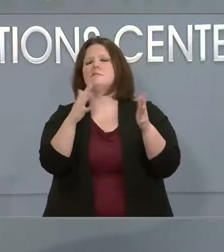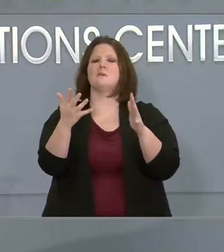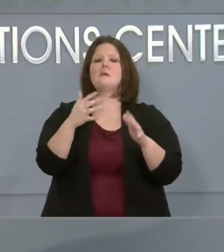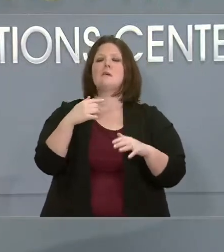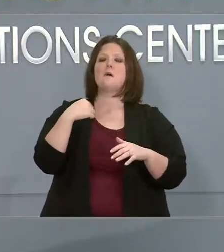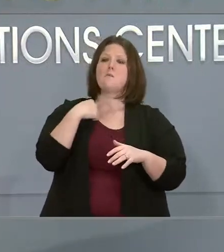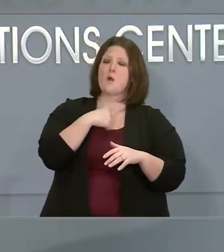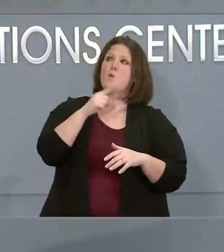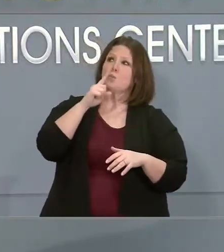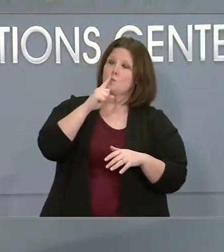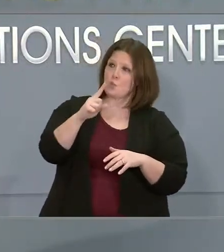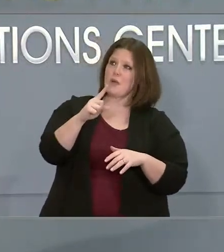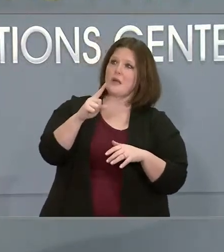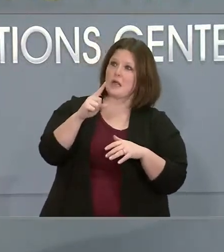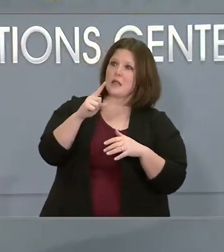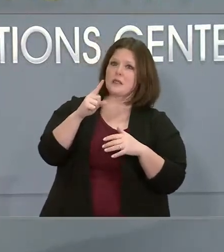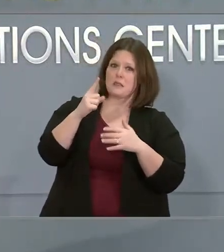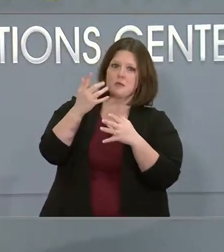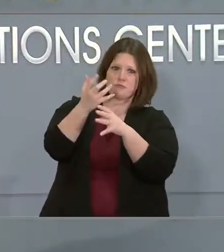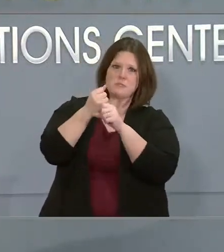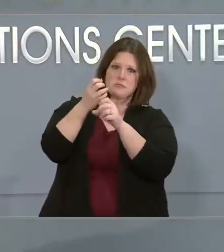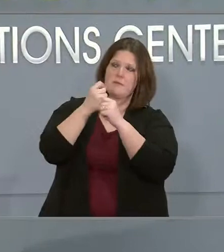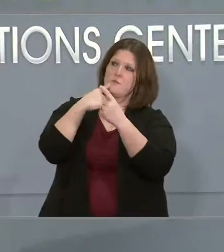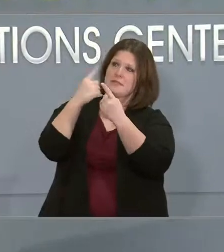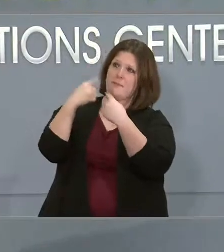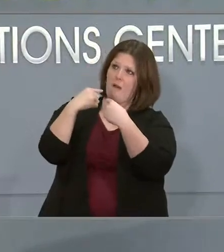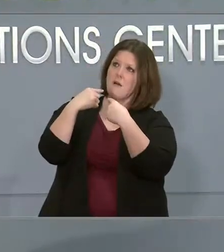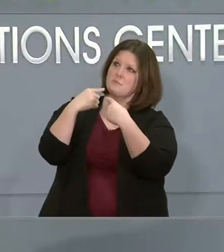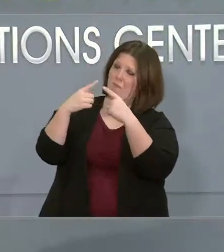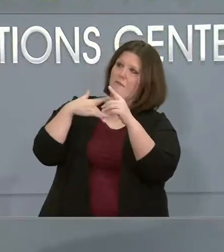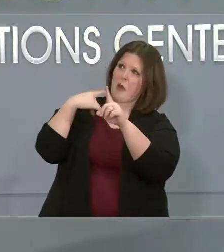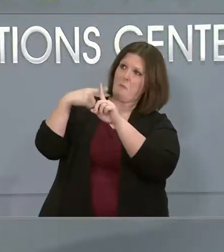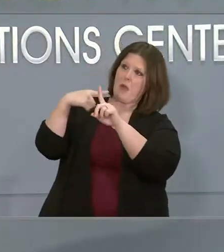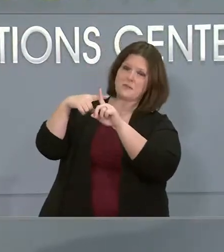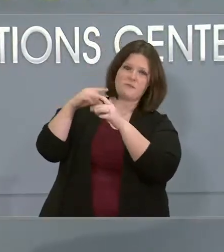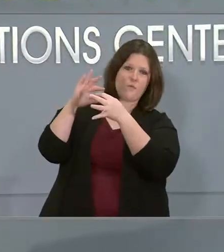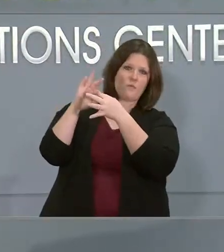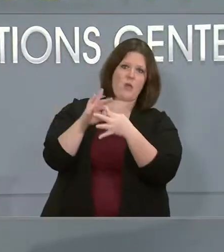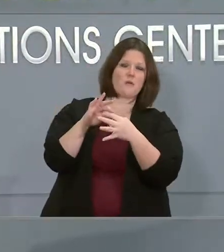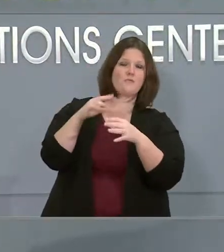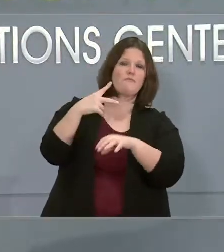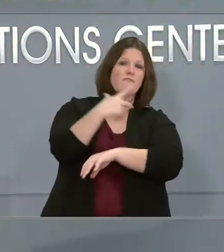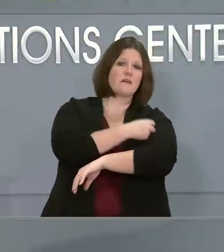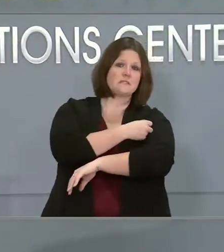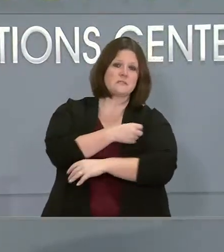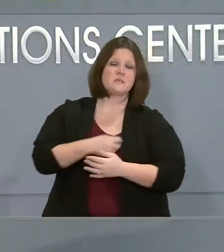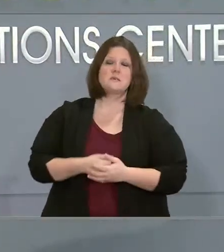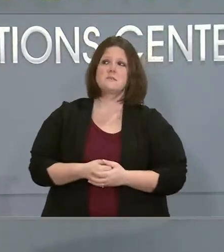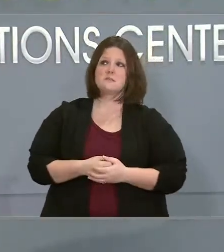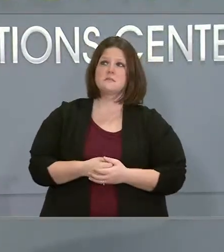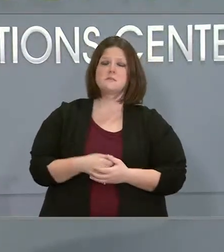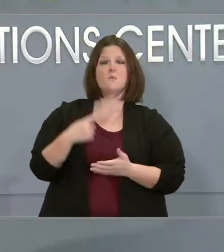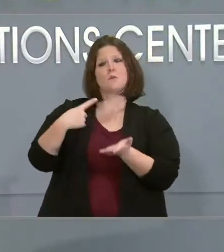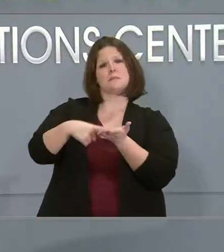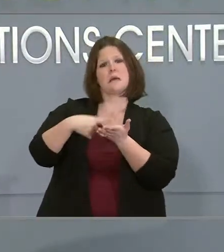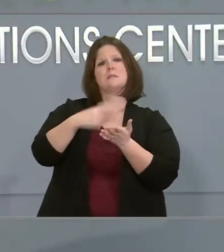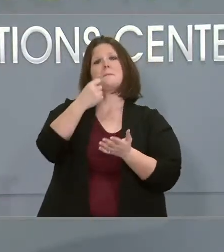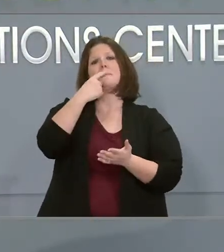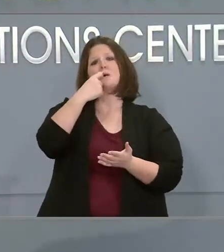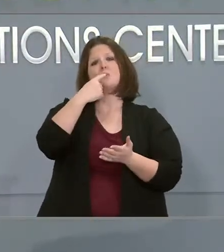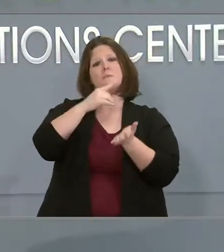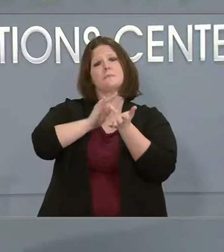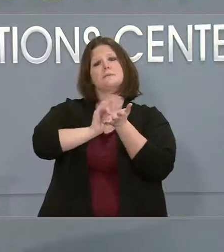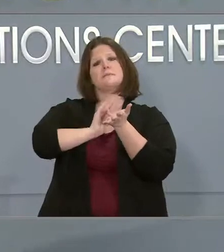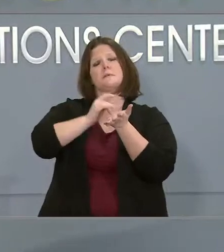the response that we have been getting with vaccinations. We're talking more and more about the pills that can